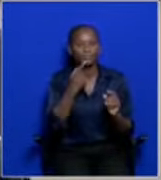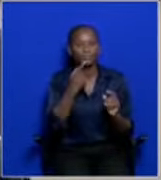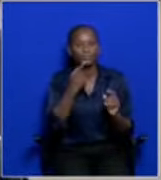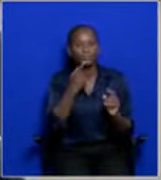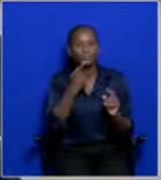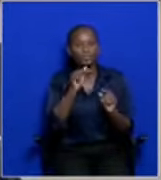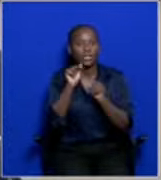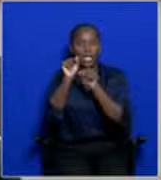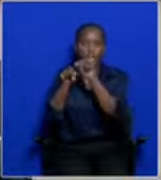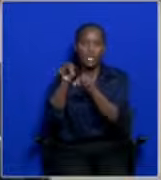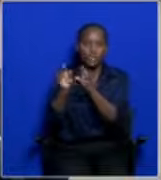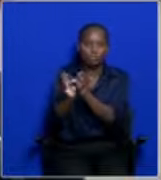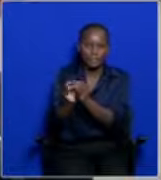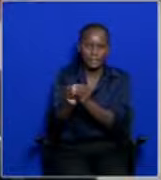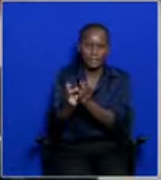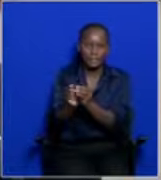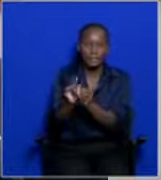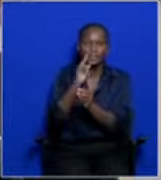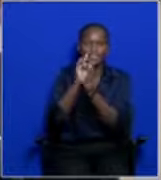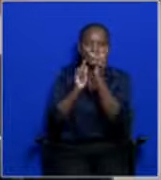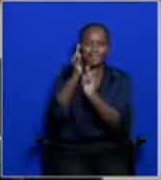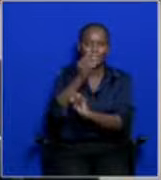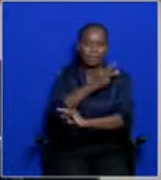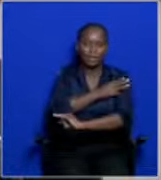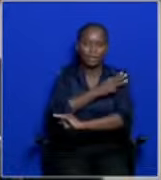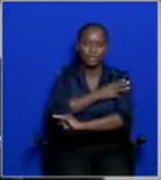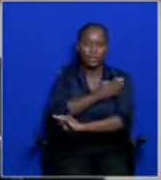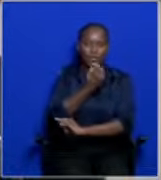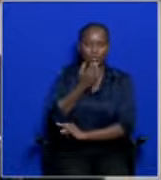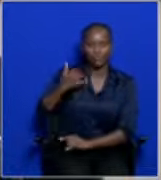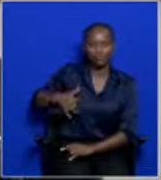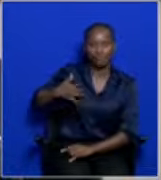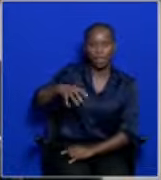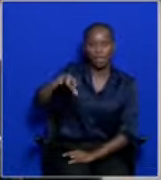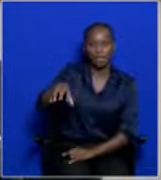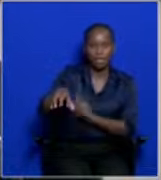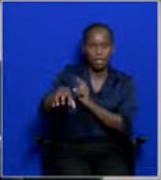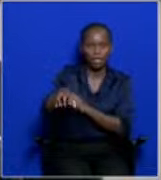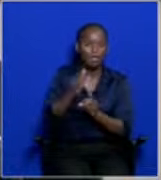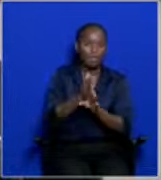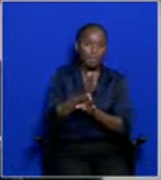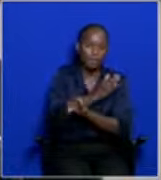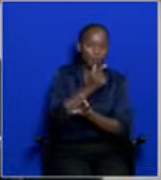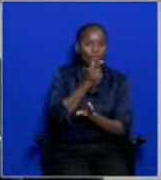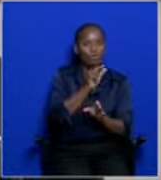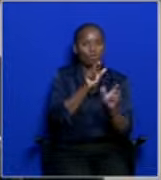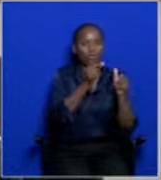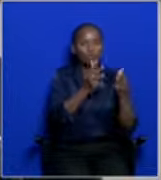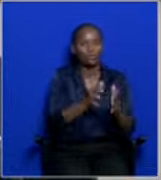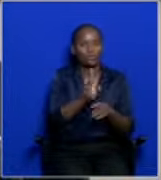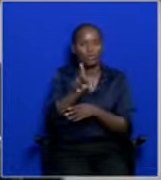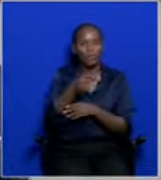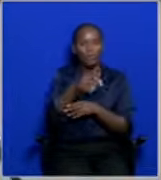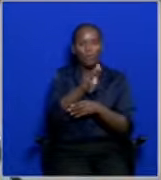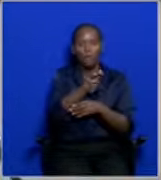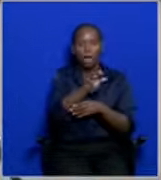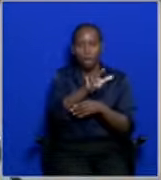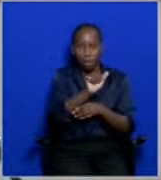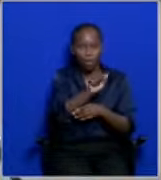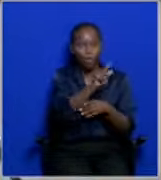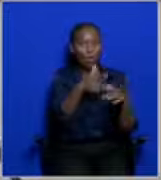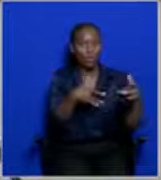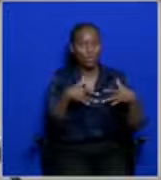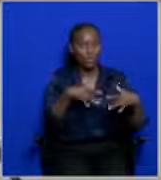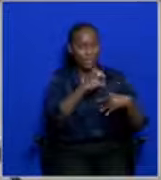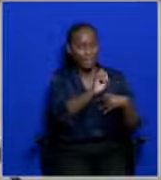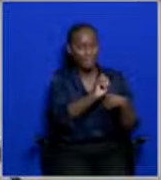so, Commissioner Khumalo, has he covered the concerns you had, the issues that was called upon